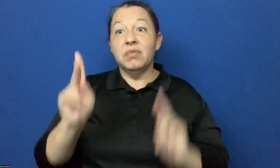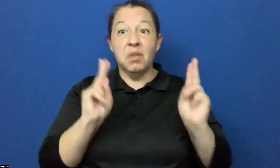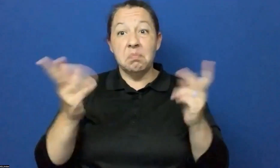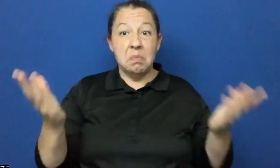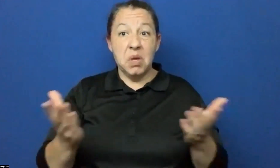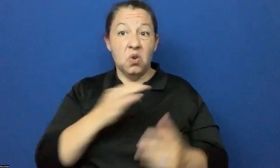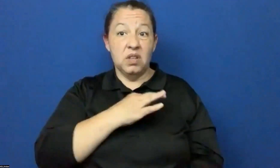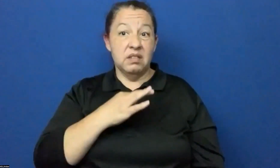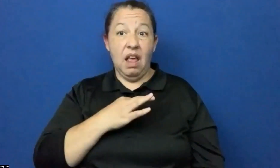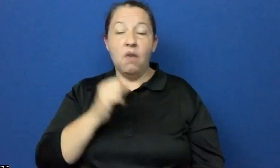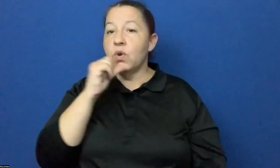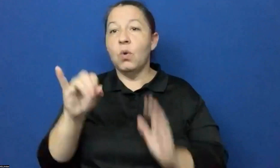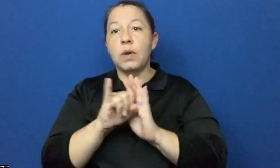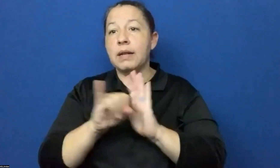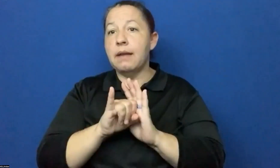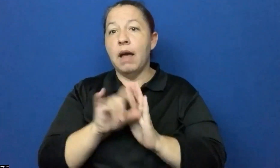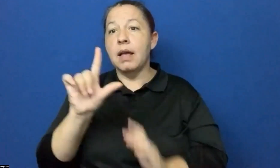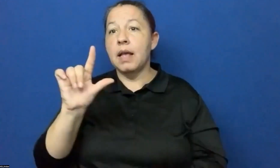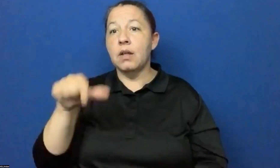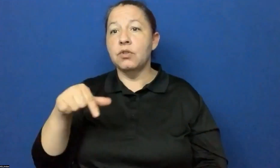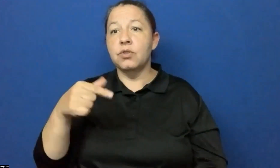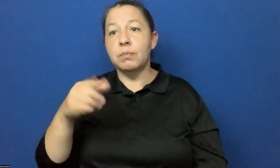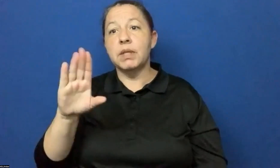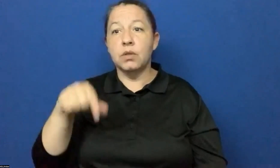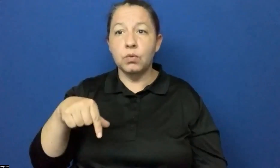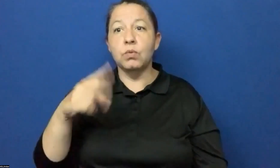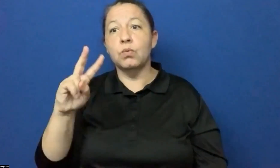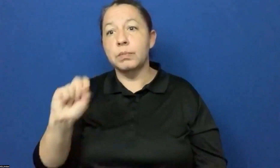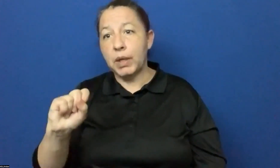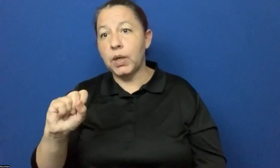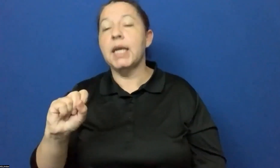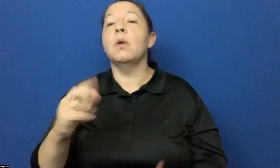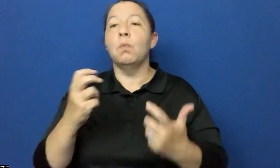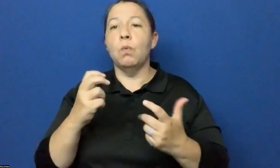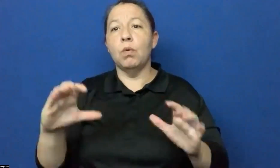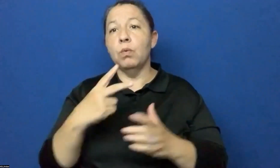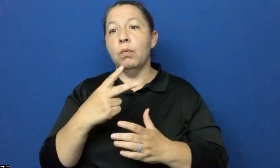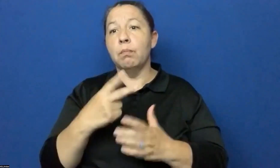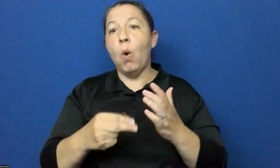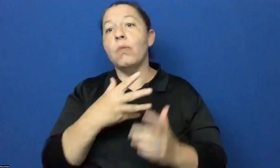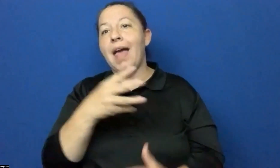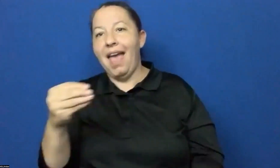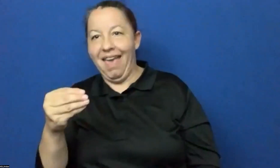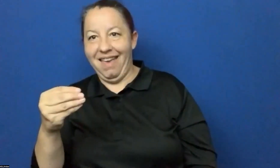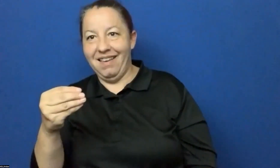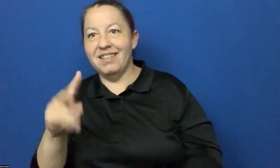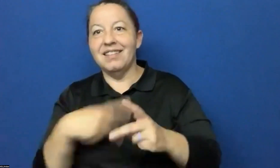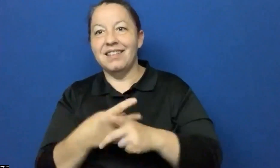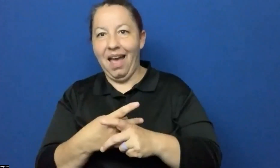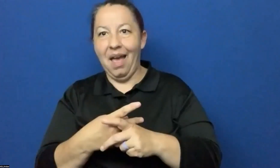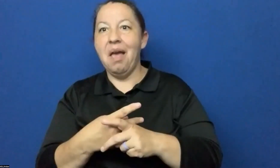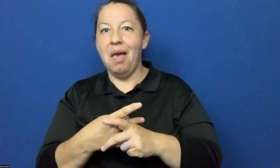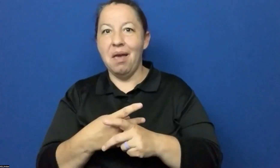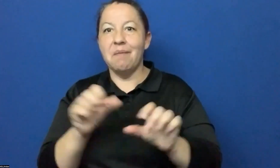don't identify as LGBTQ or Two-Spirit, we wanted to do a both and, right? So offer a first